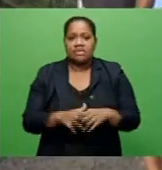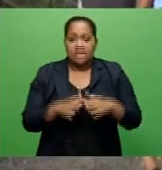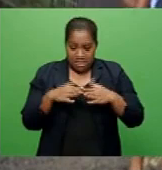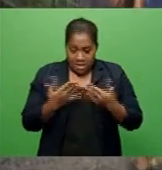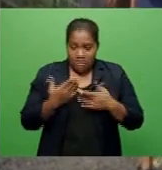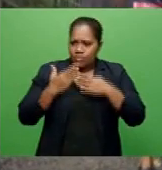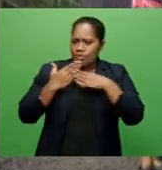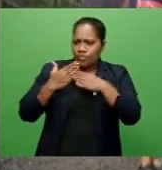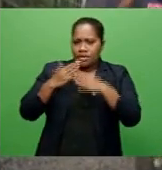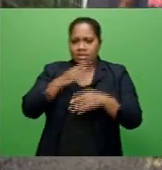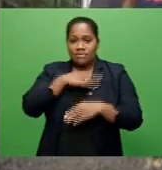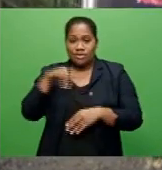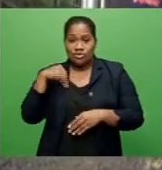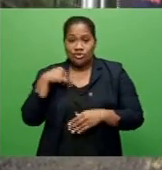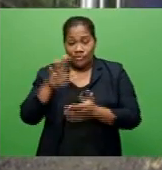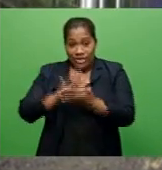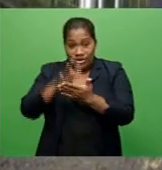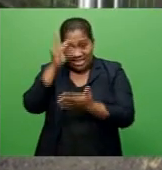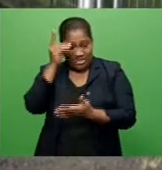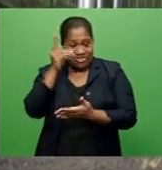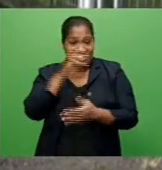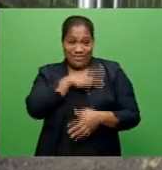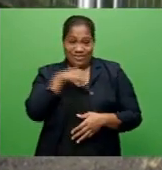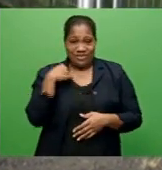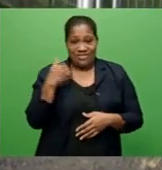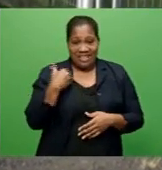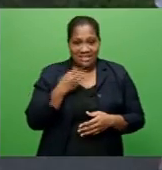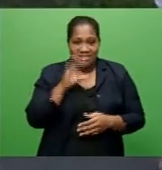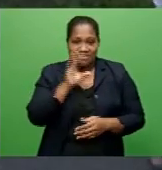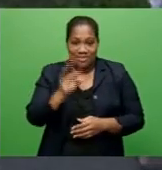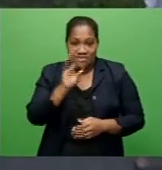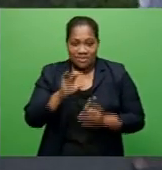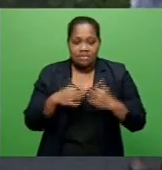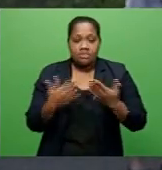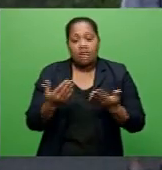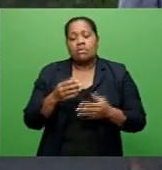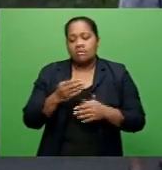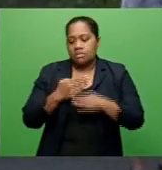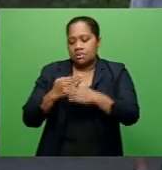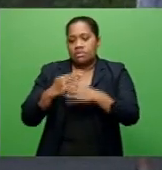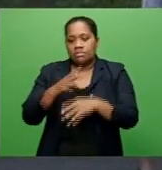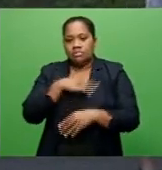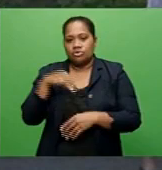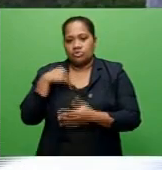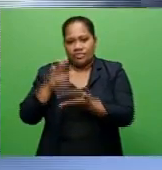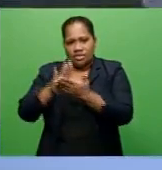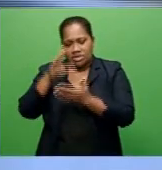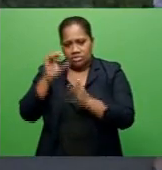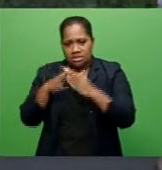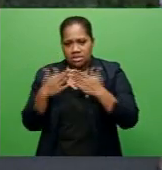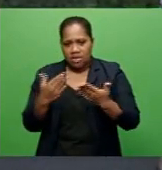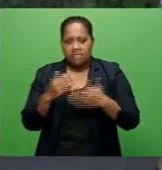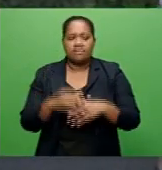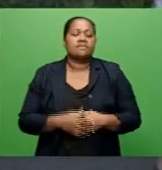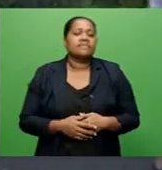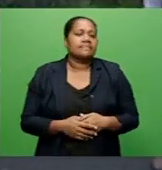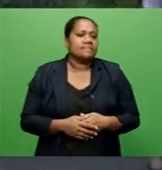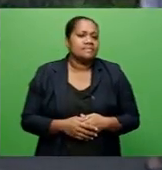Education around making sure that these evacuation centers are ready to be utilized in schools. So as I said, we are one of the ministries